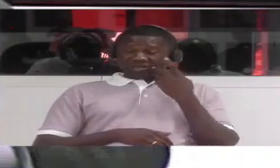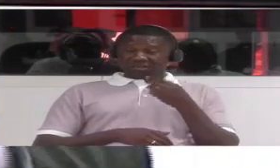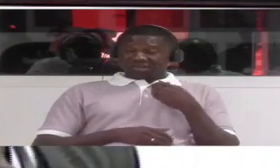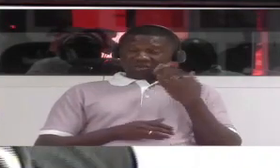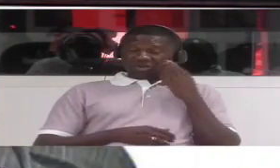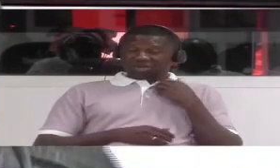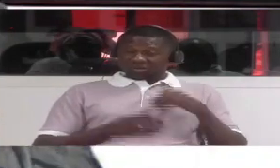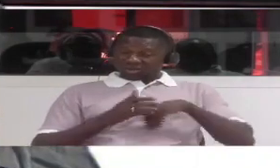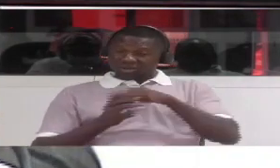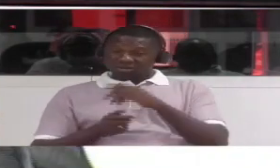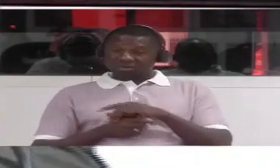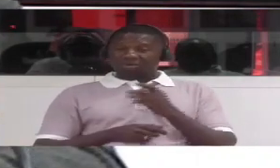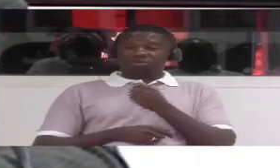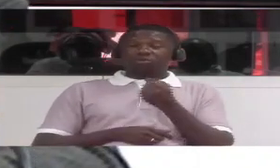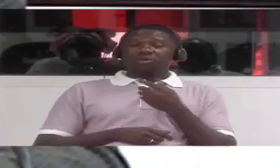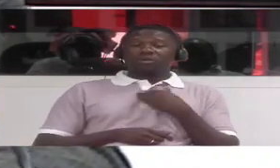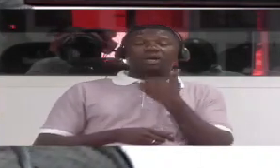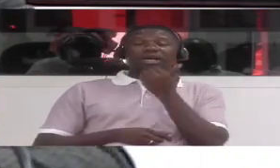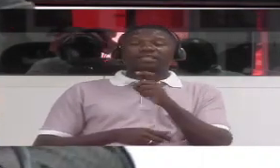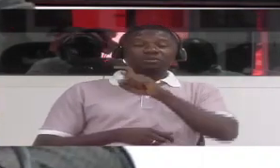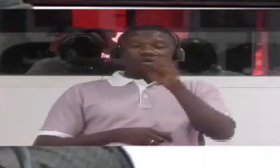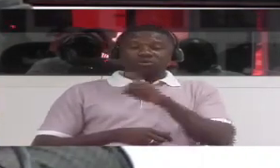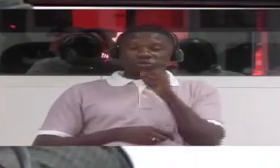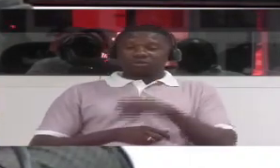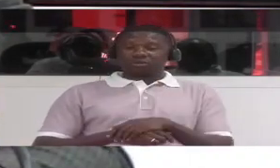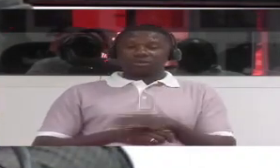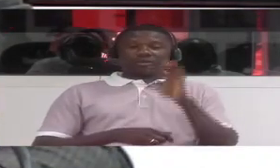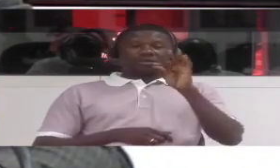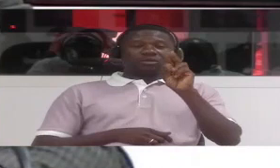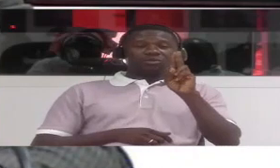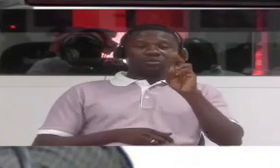they were asking questions, Tumbul was asking, what did you tell,